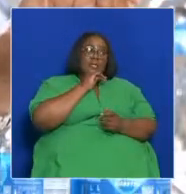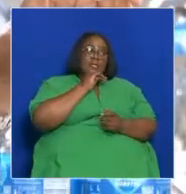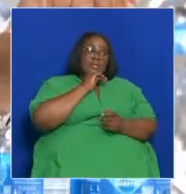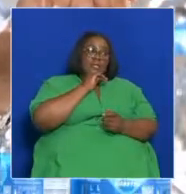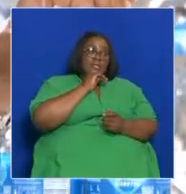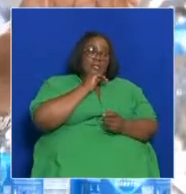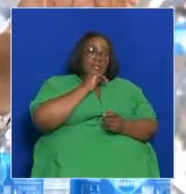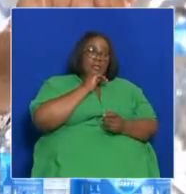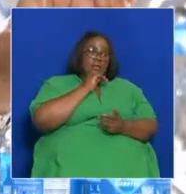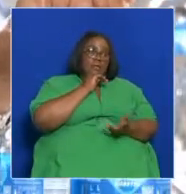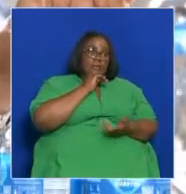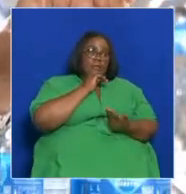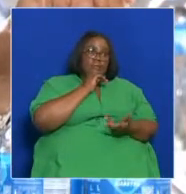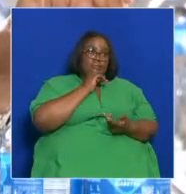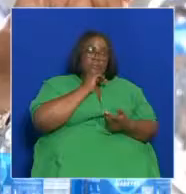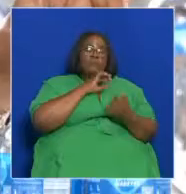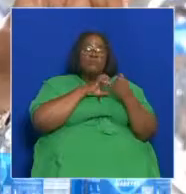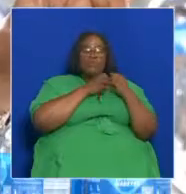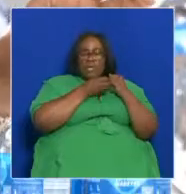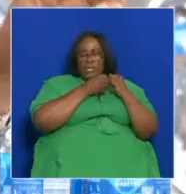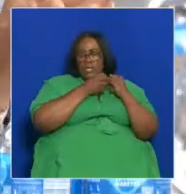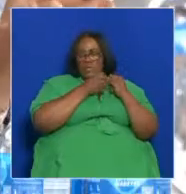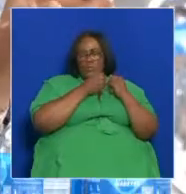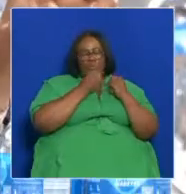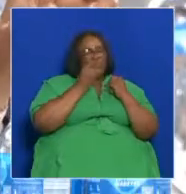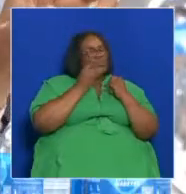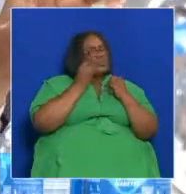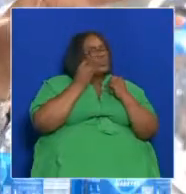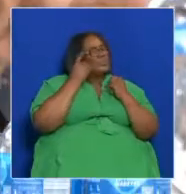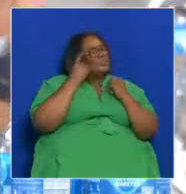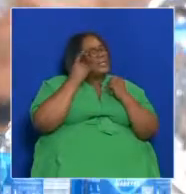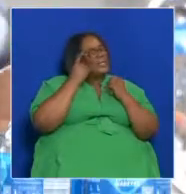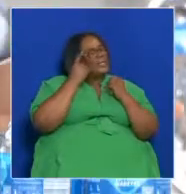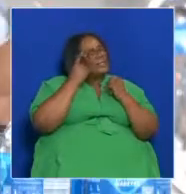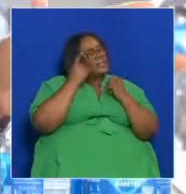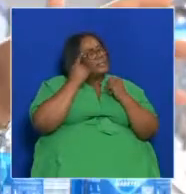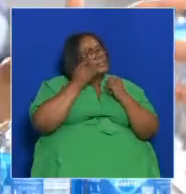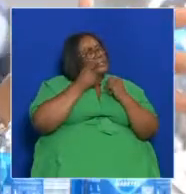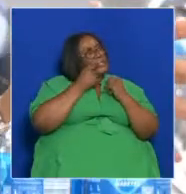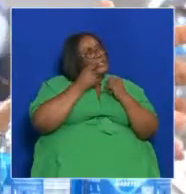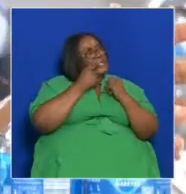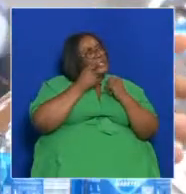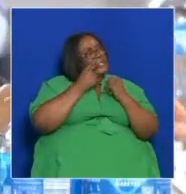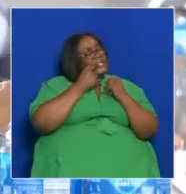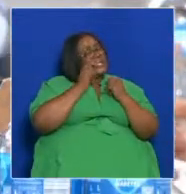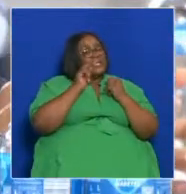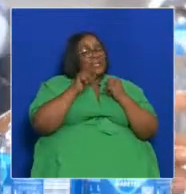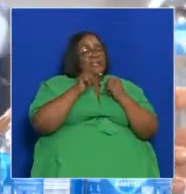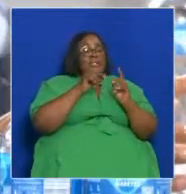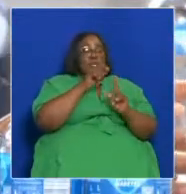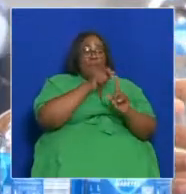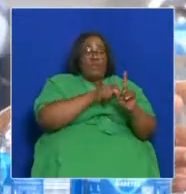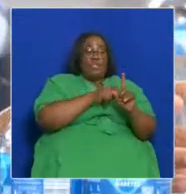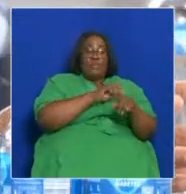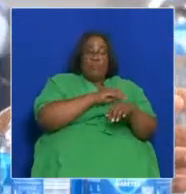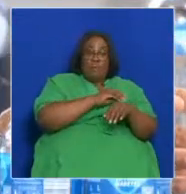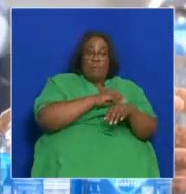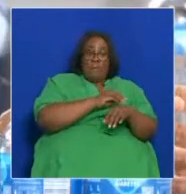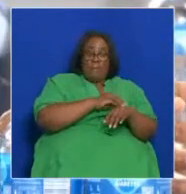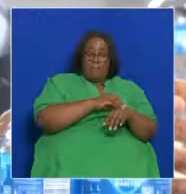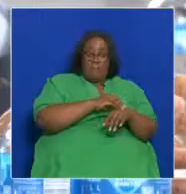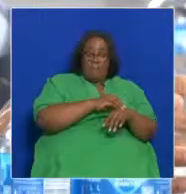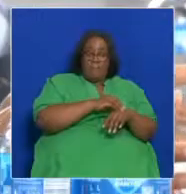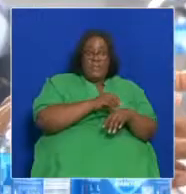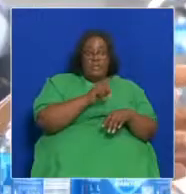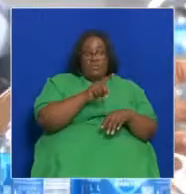I'm trying to determine whether is this a person problem that you ended up in